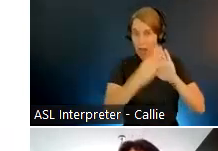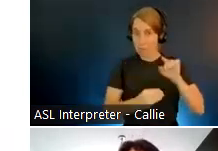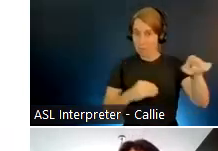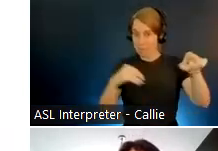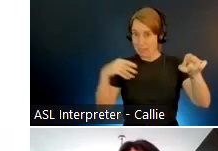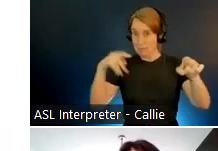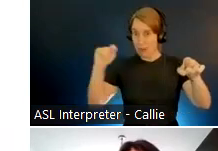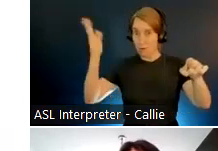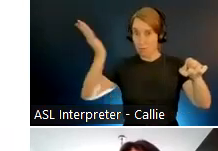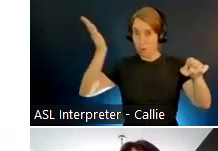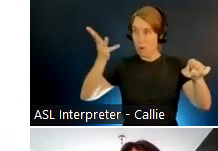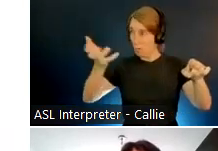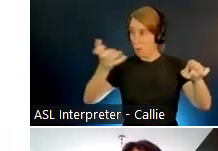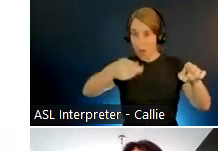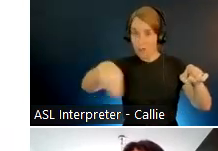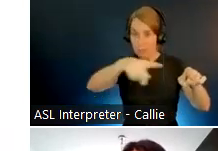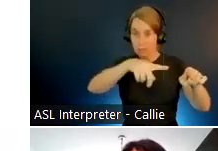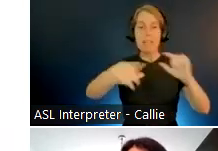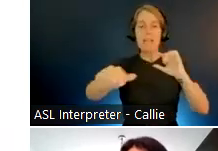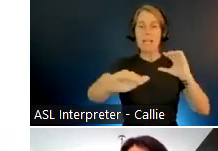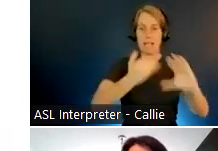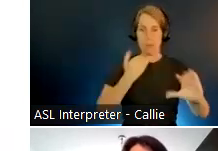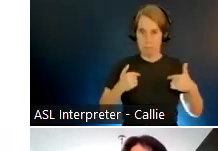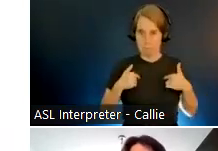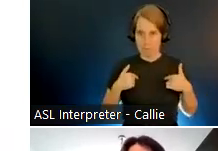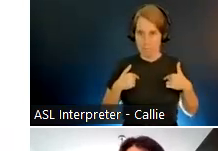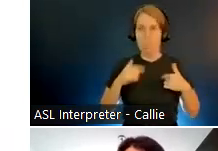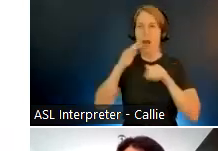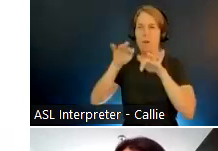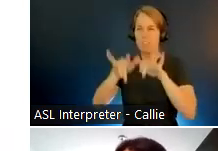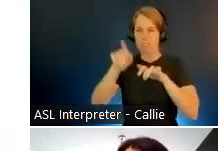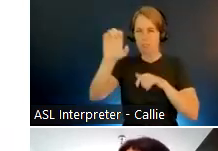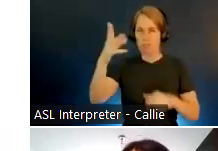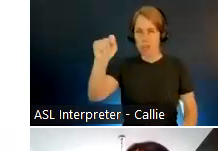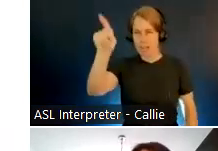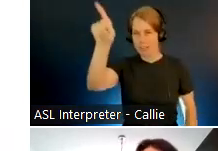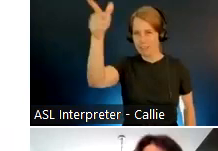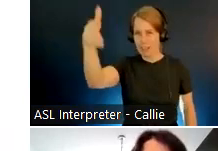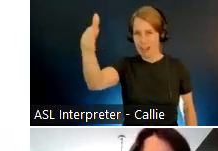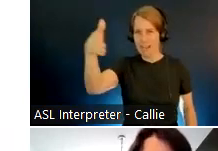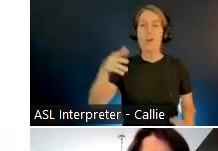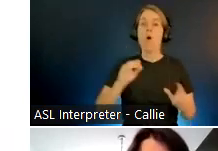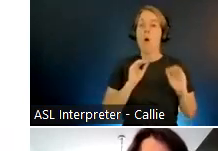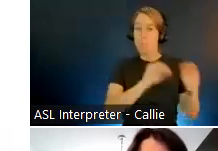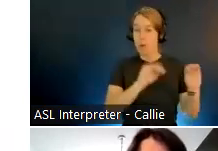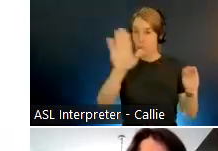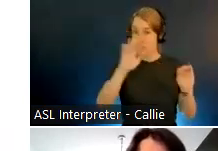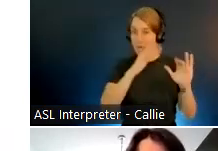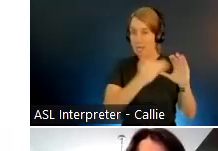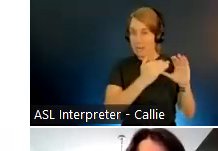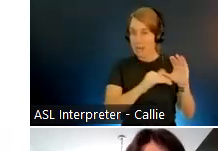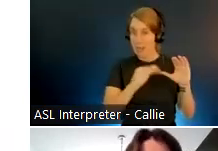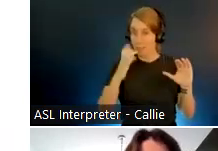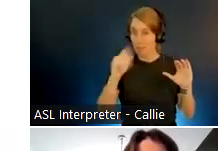the presentation, please feel free to email me. I'll give my information at the end, or put it in the chat. Put your email in the chat and I'll be glad to send it